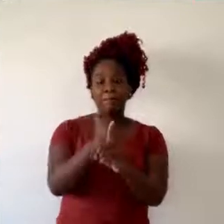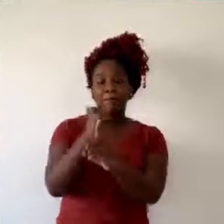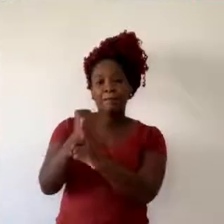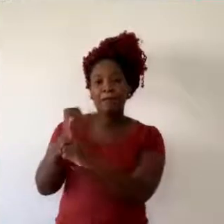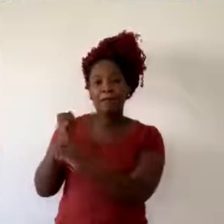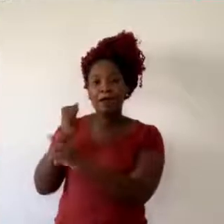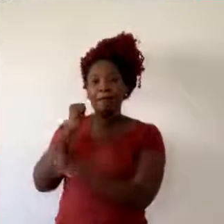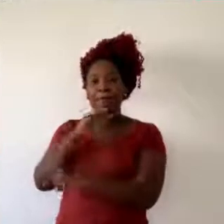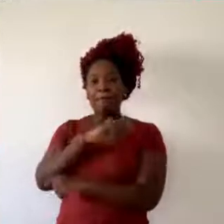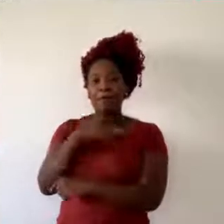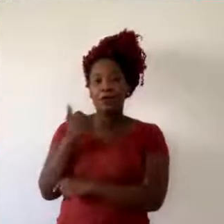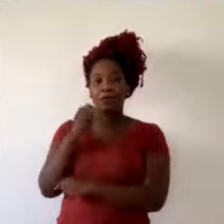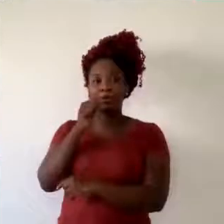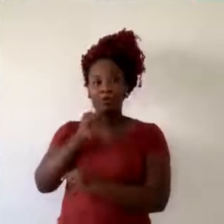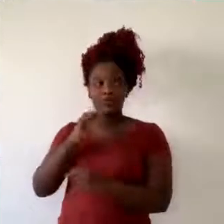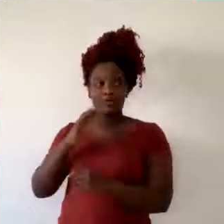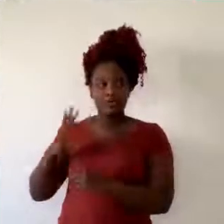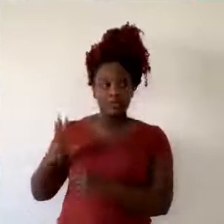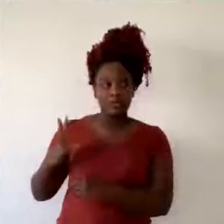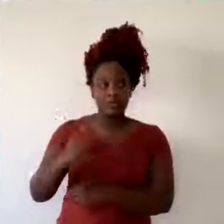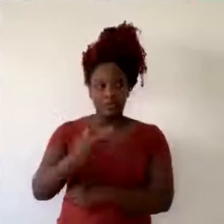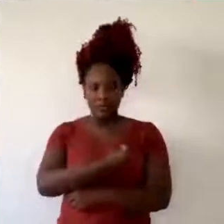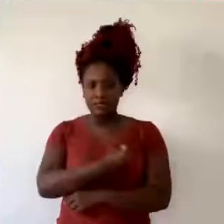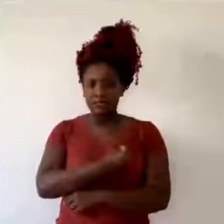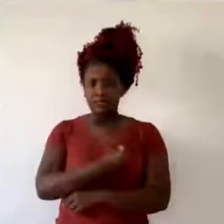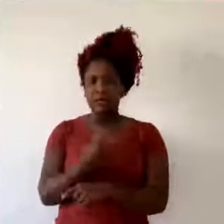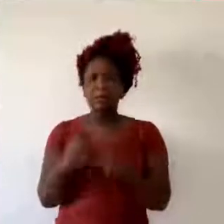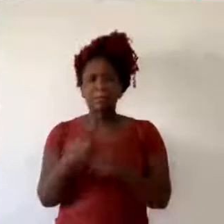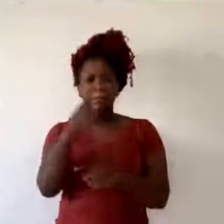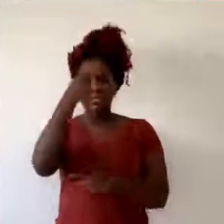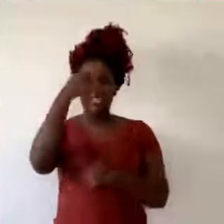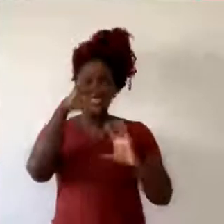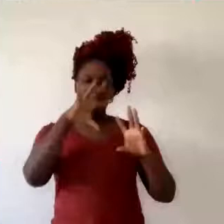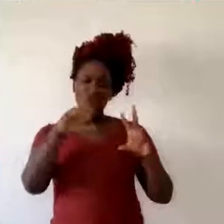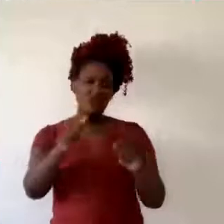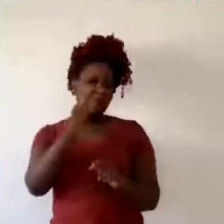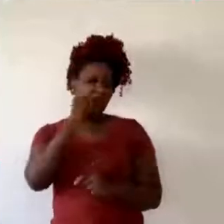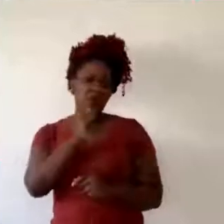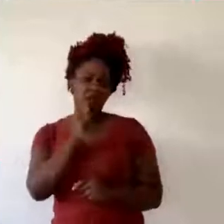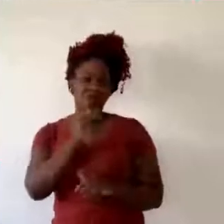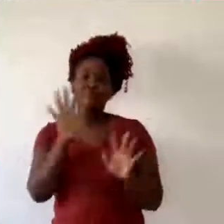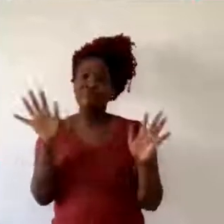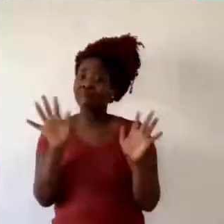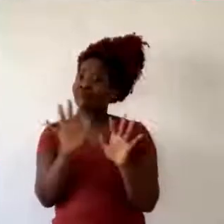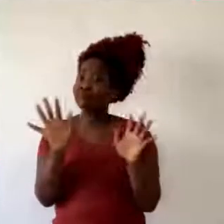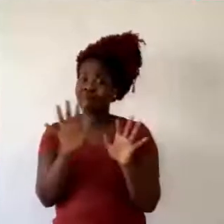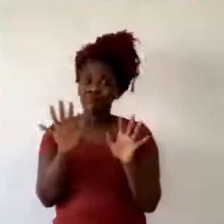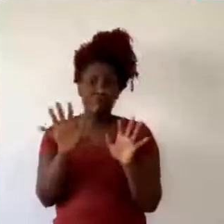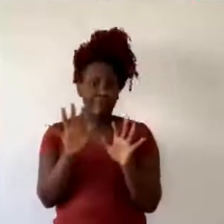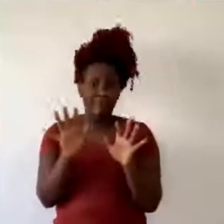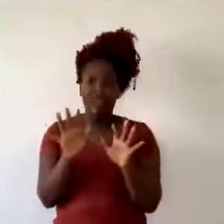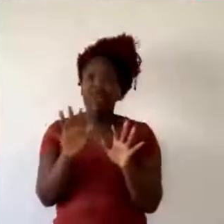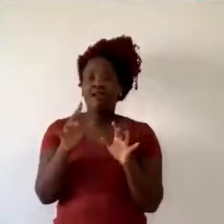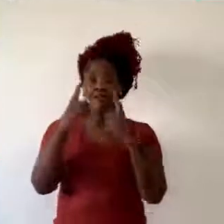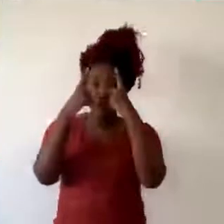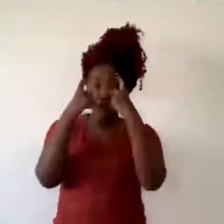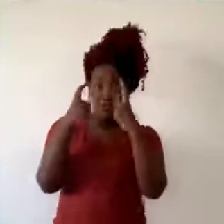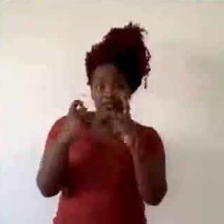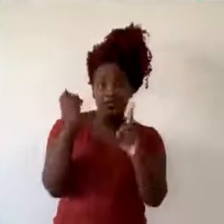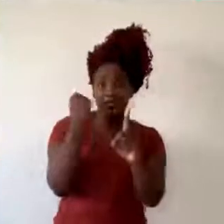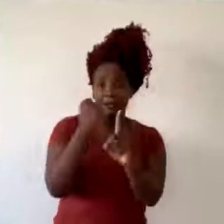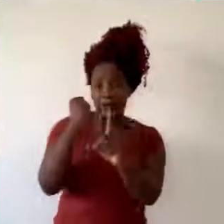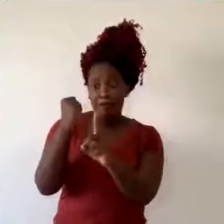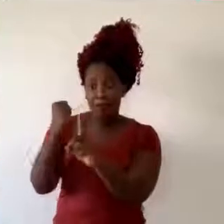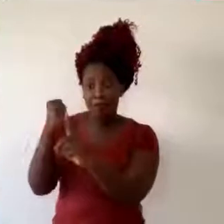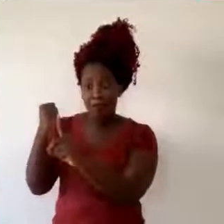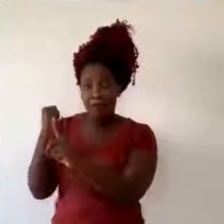Why are we the country that kills trans people the most in the world? Because the issue is that if people want